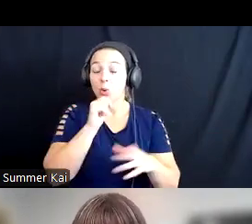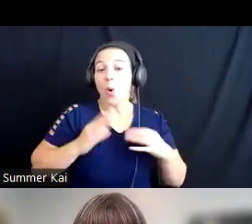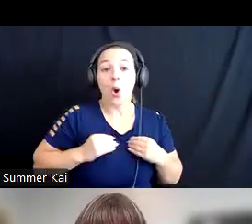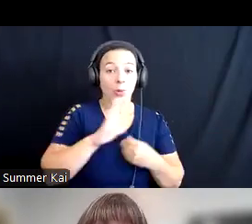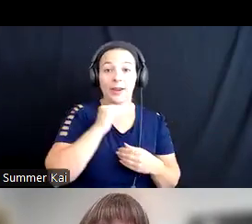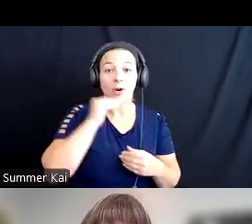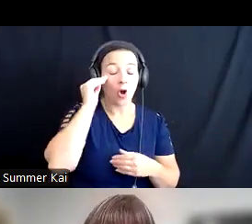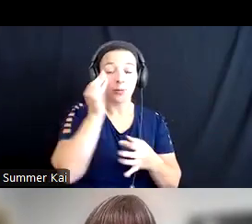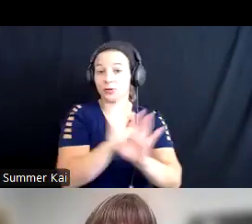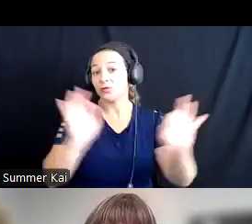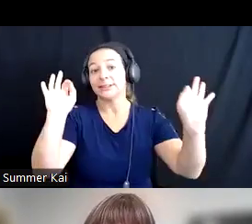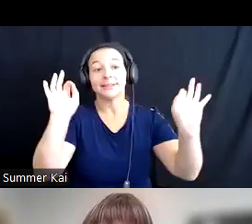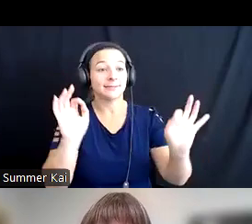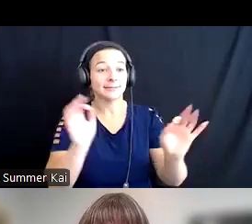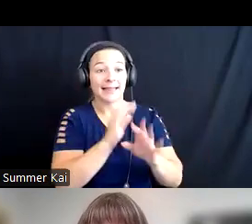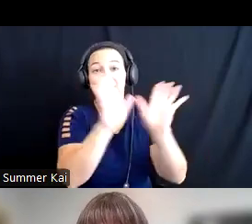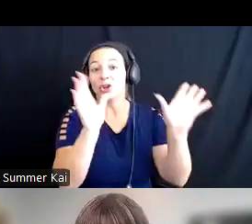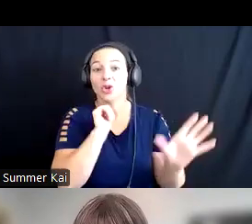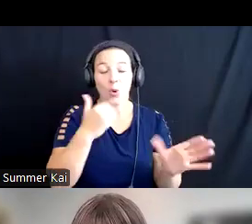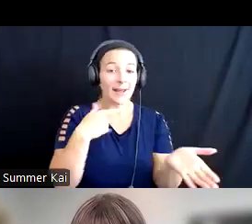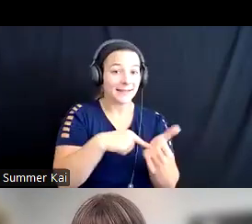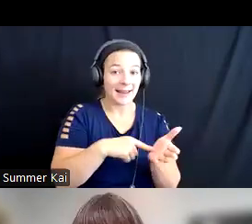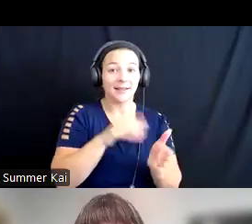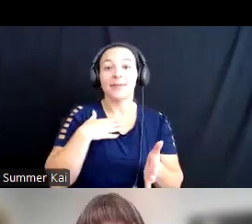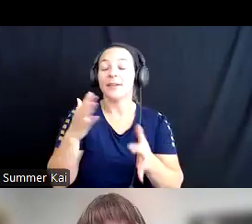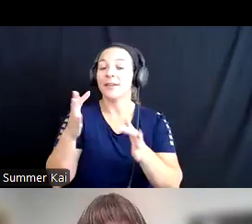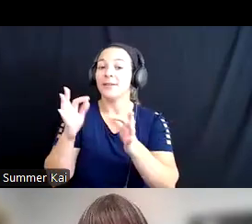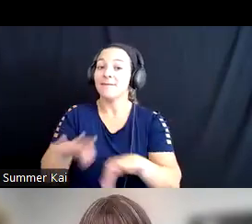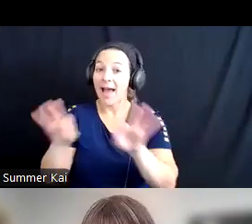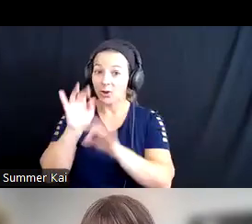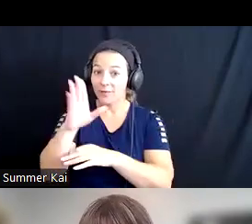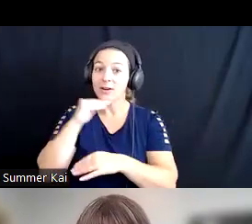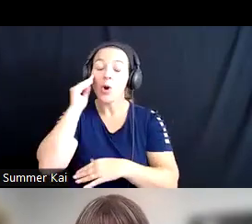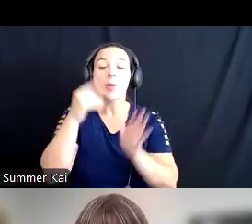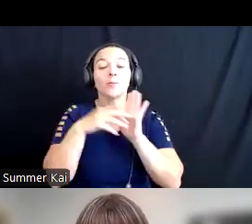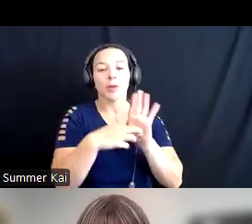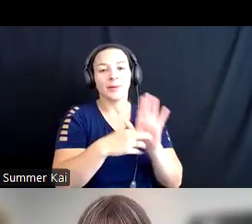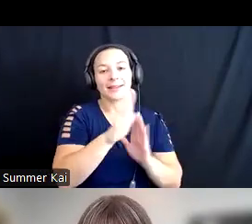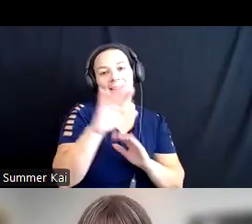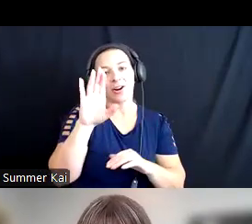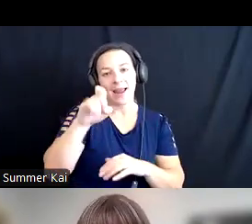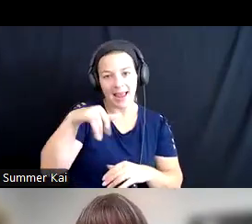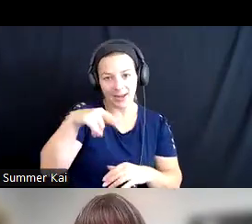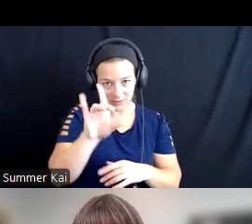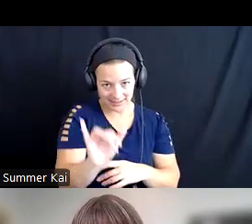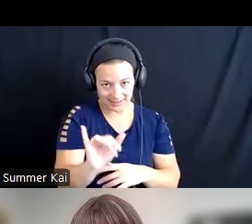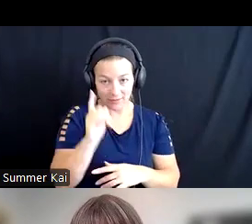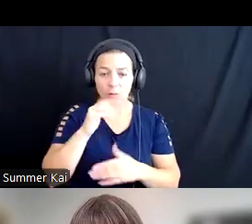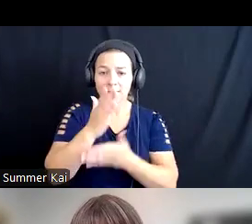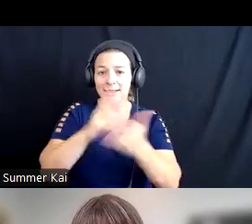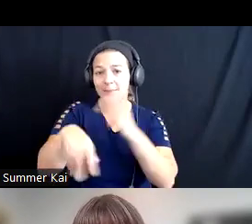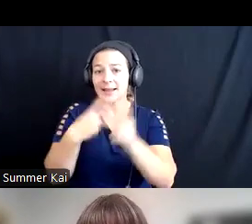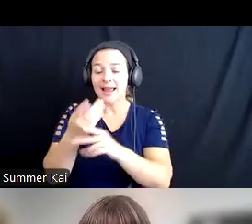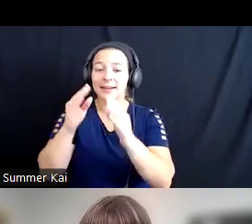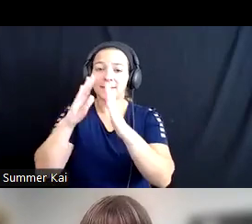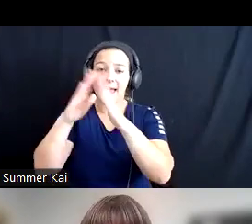have housing debt, the value of their home represents their equity. For those with some kind of mortgage or other housing debt, we estimate the